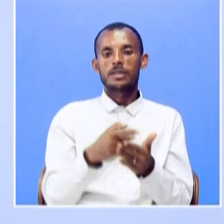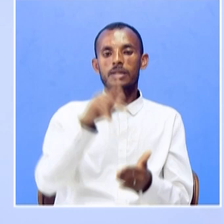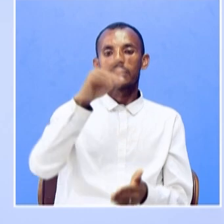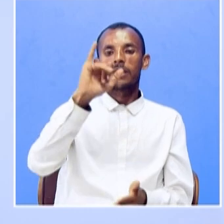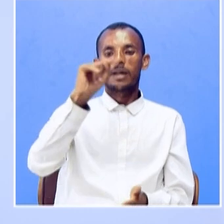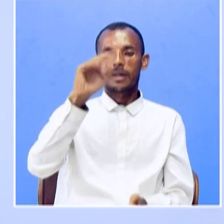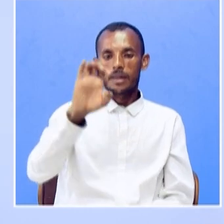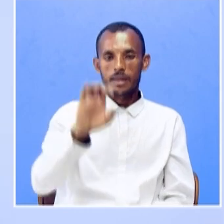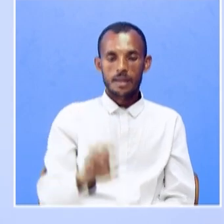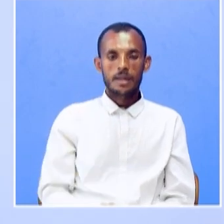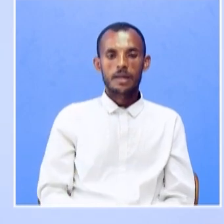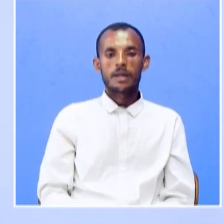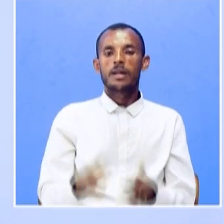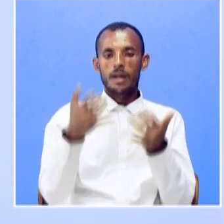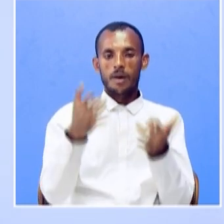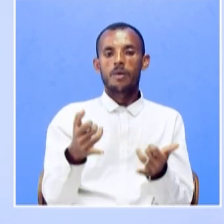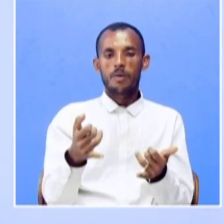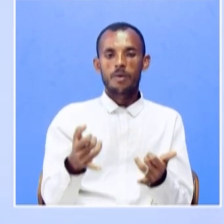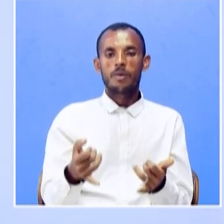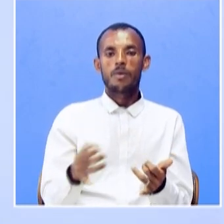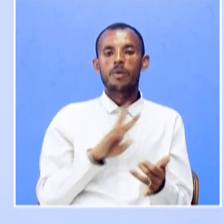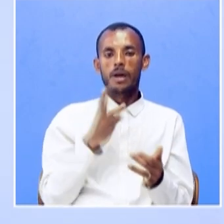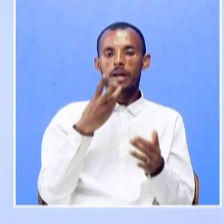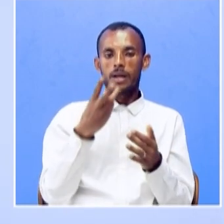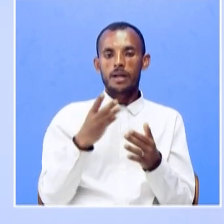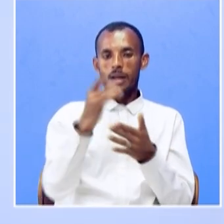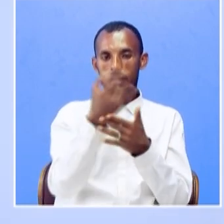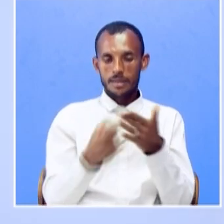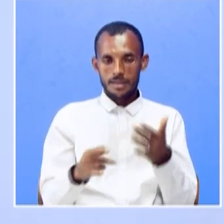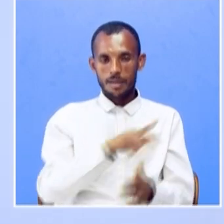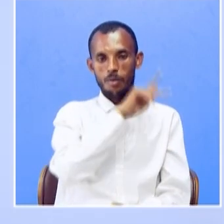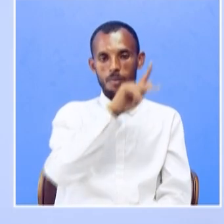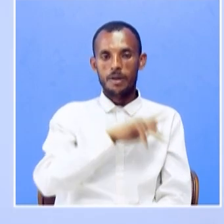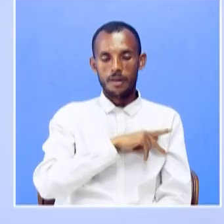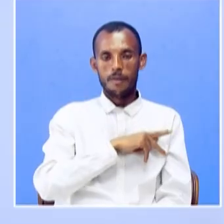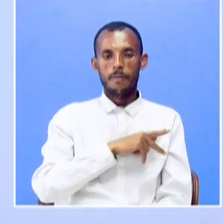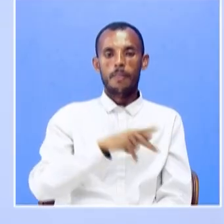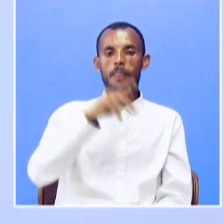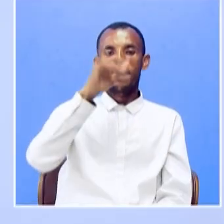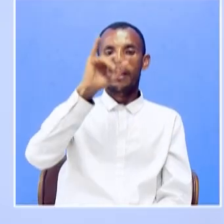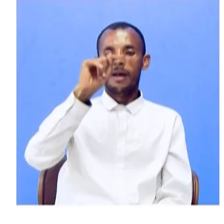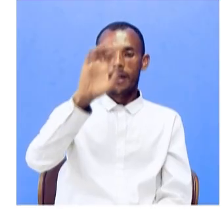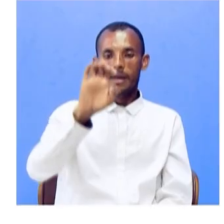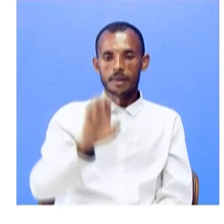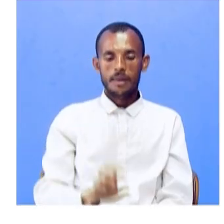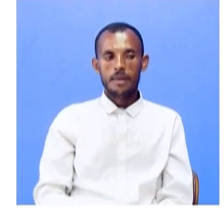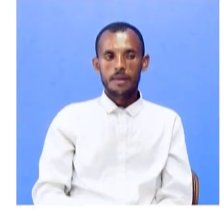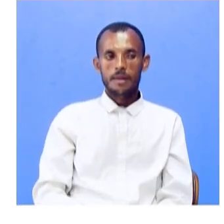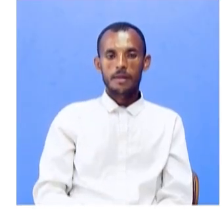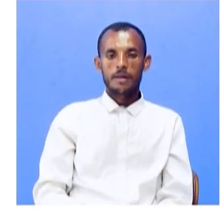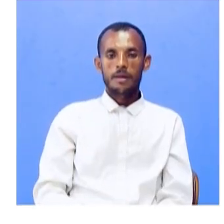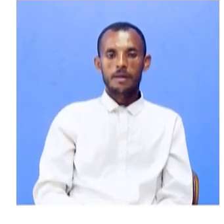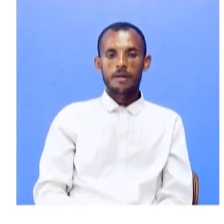kite. Now we can list the properties of kite. Properties.